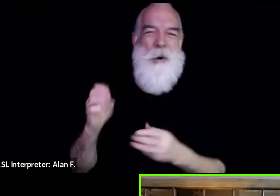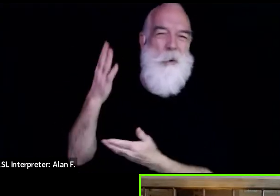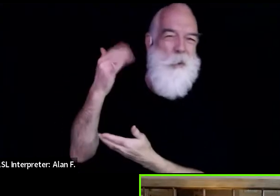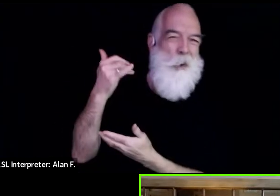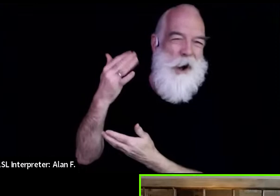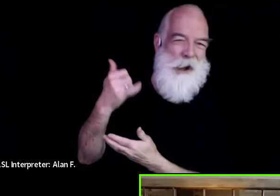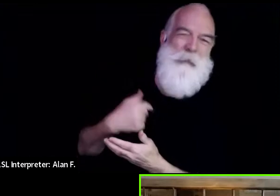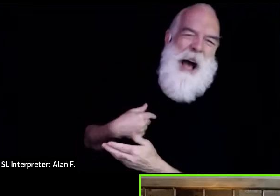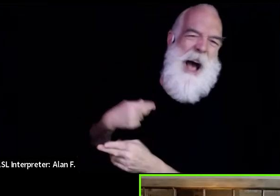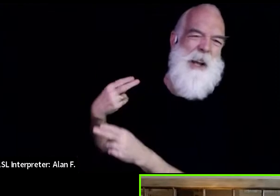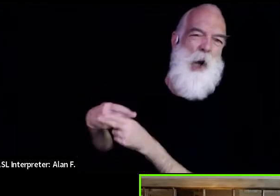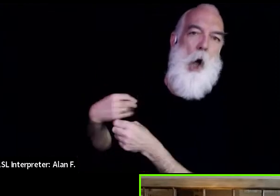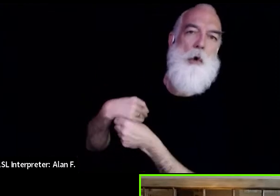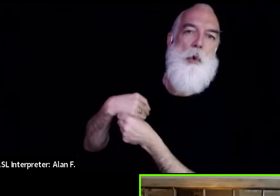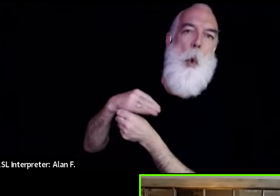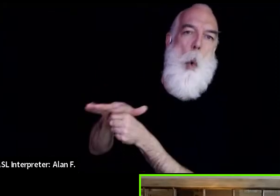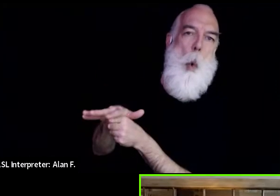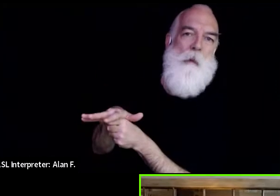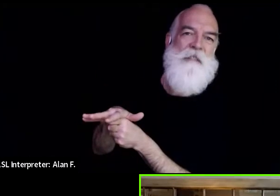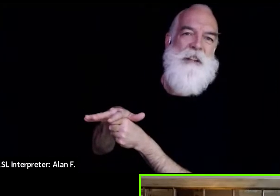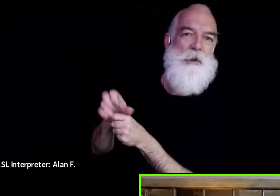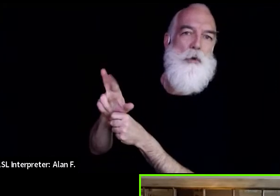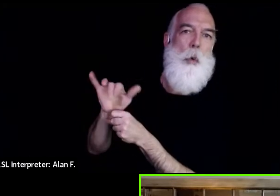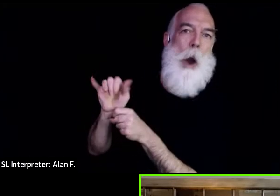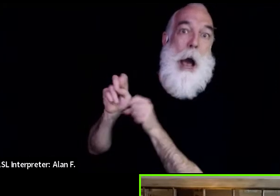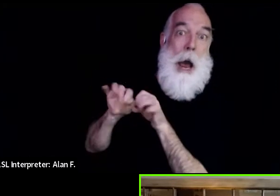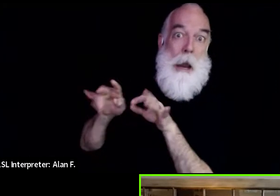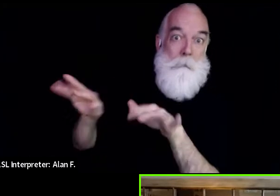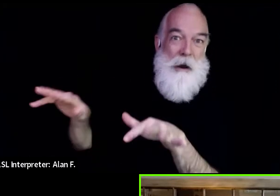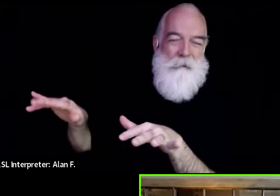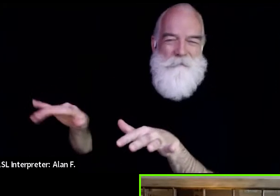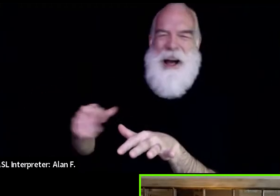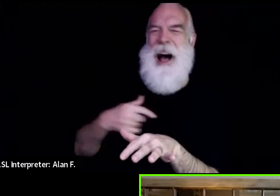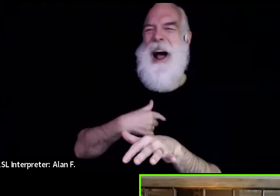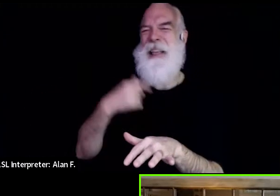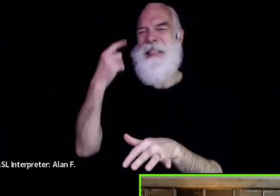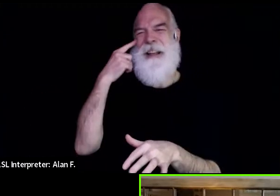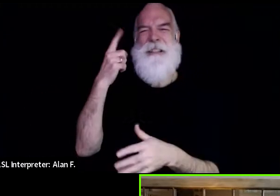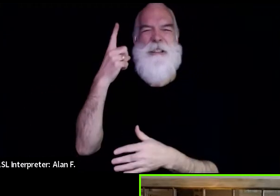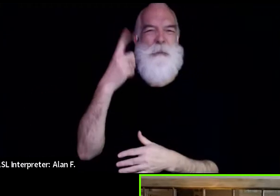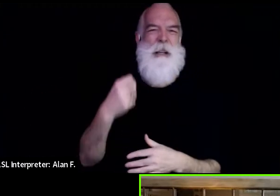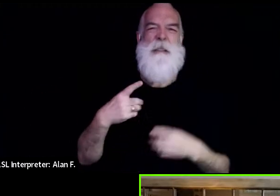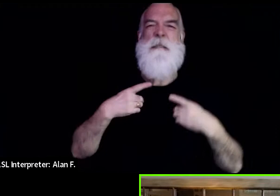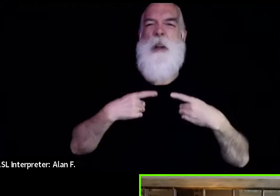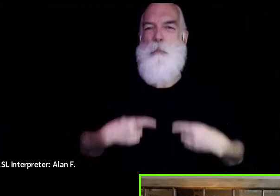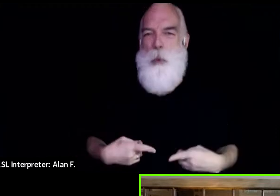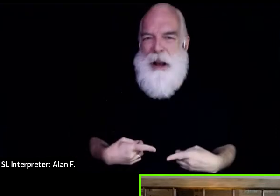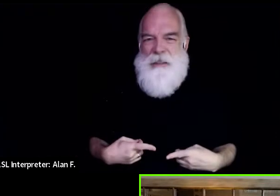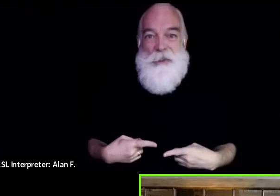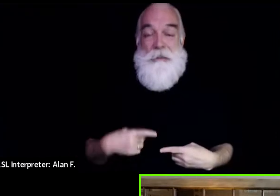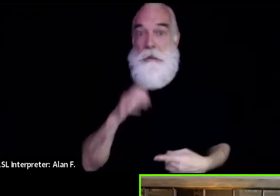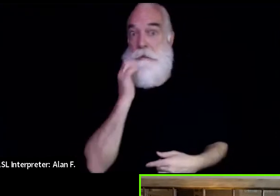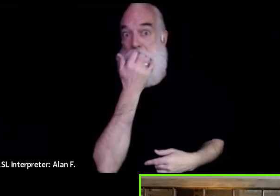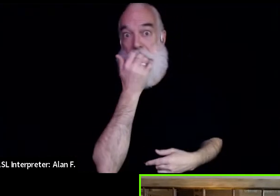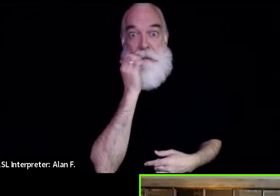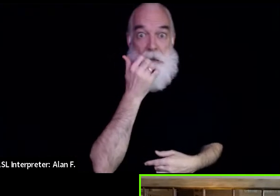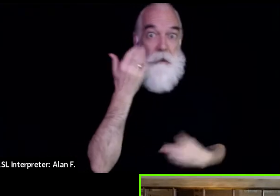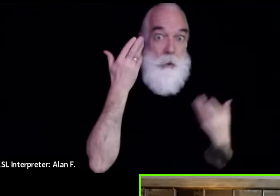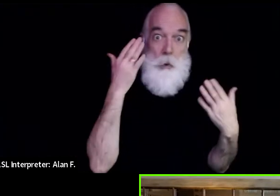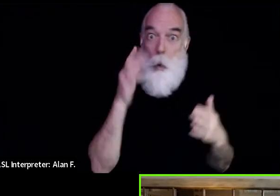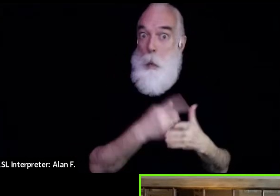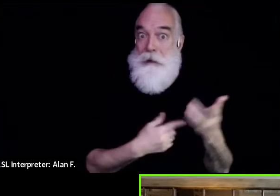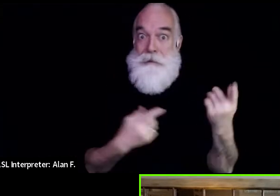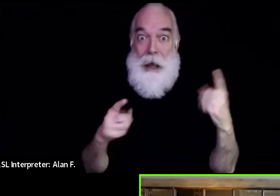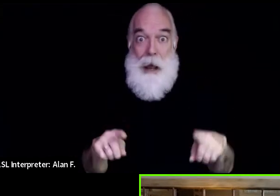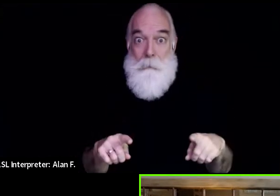the depression, the anxiety, the uncertainty, the destabilization of COVID, plus the guy who was in